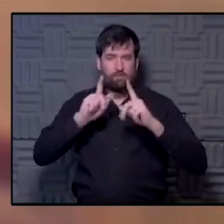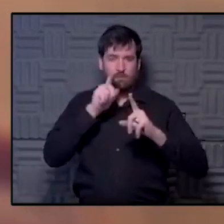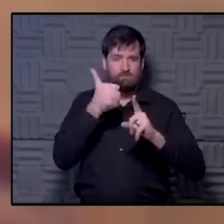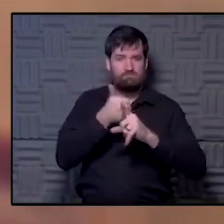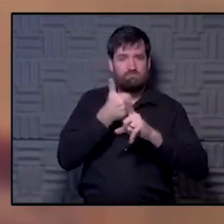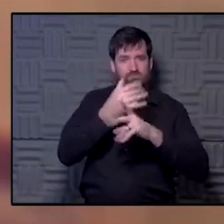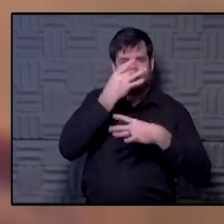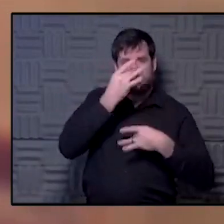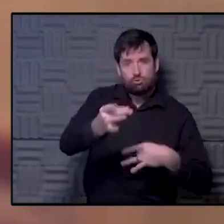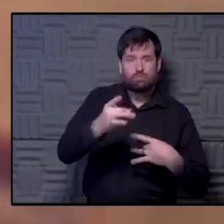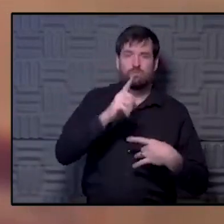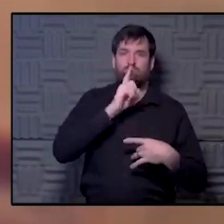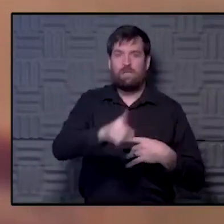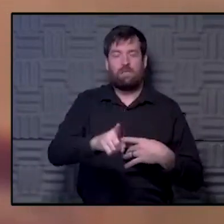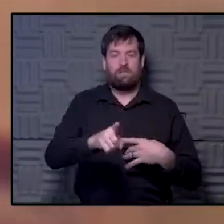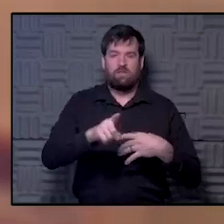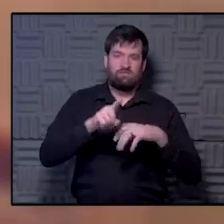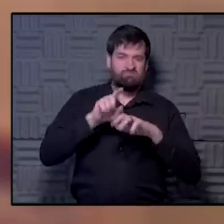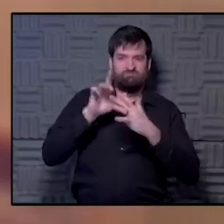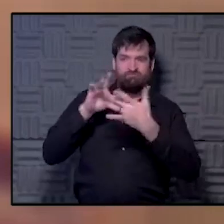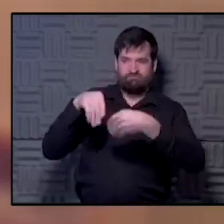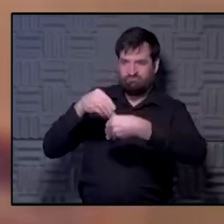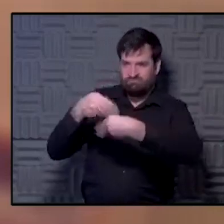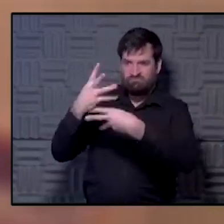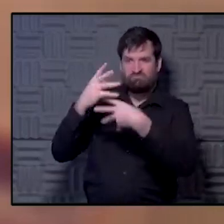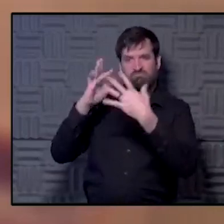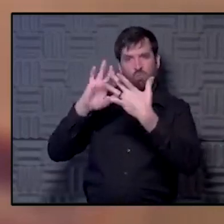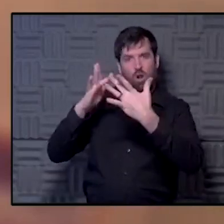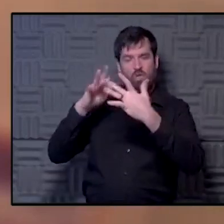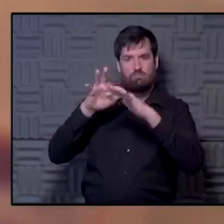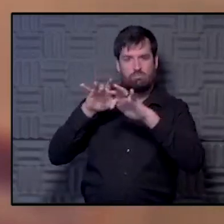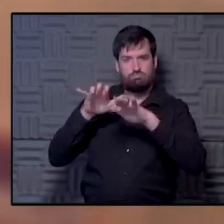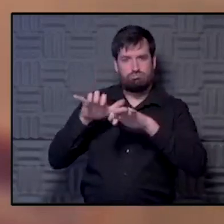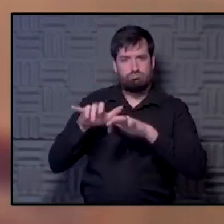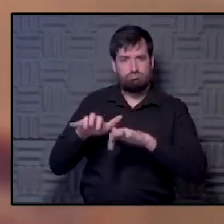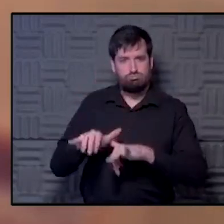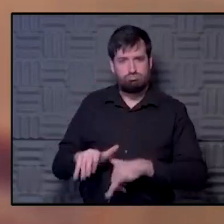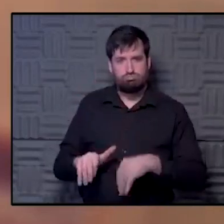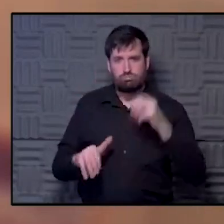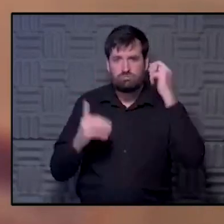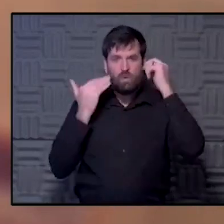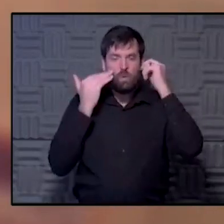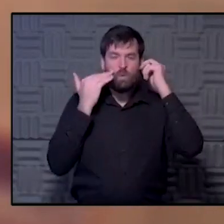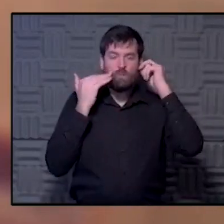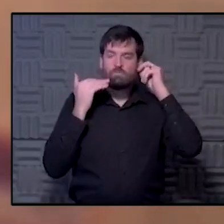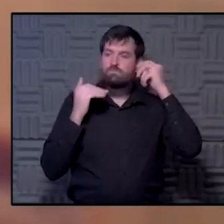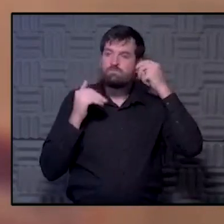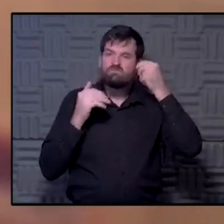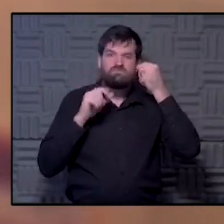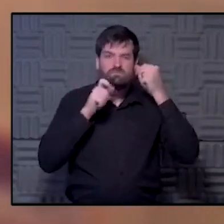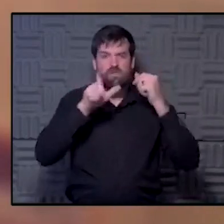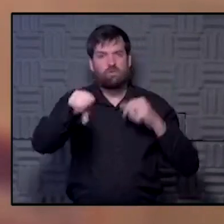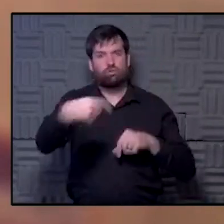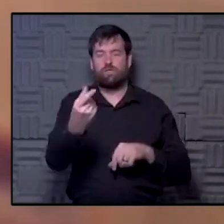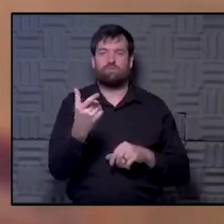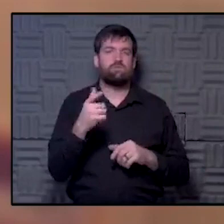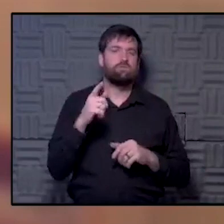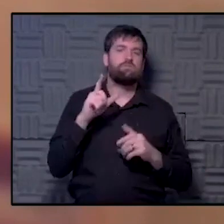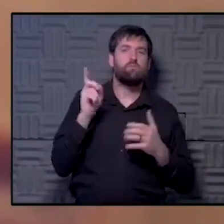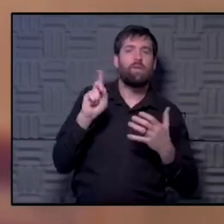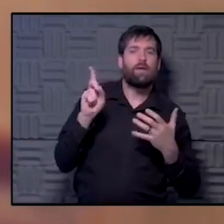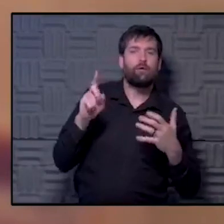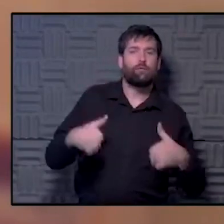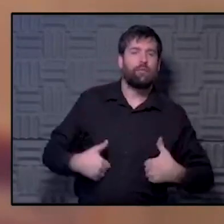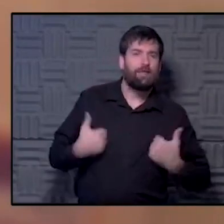interested really go on, fill out those forms so we have a sense of, not just your qualifications, but where you